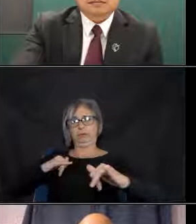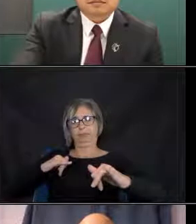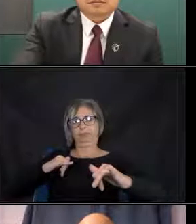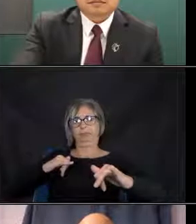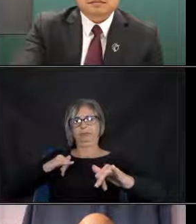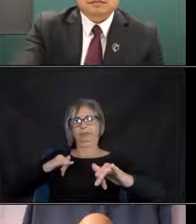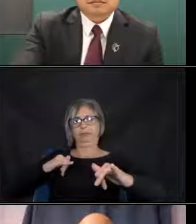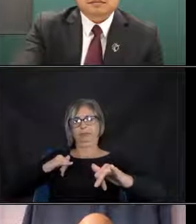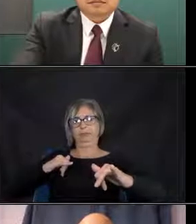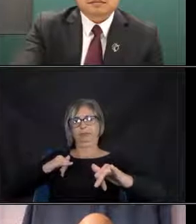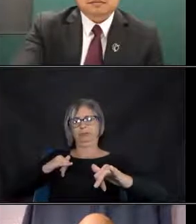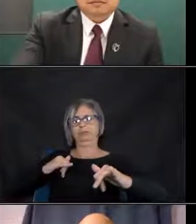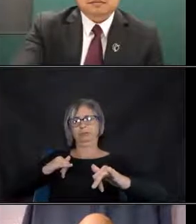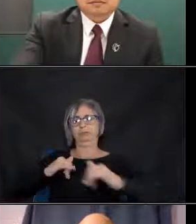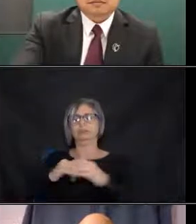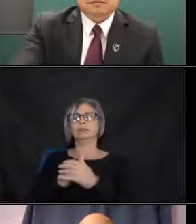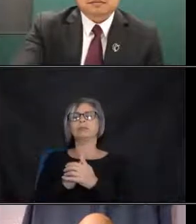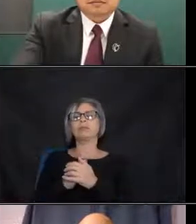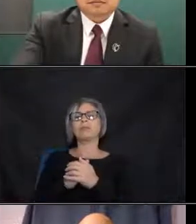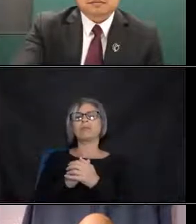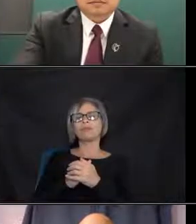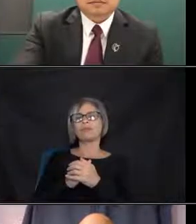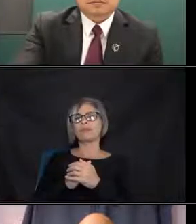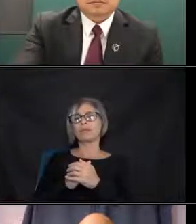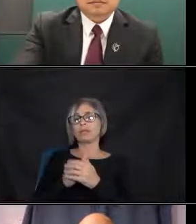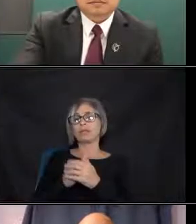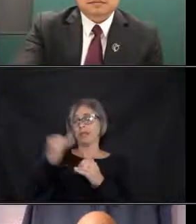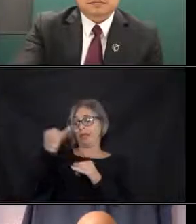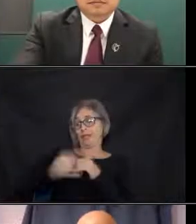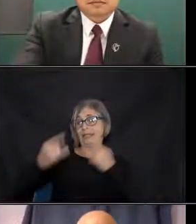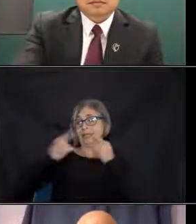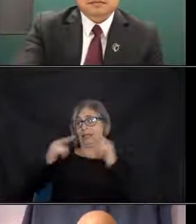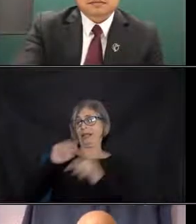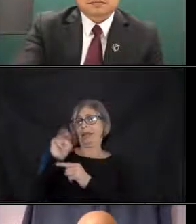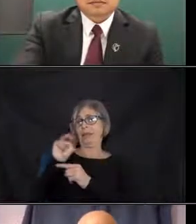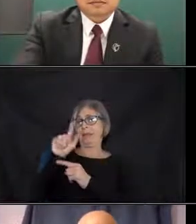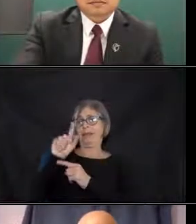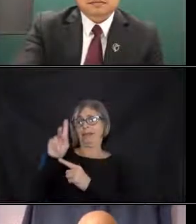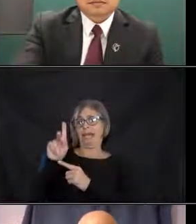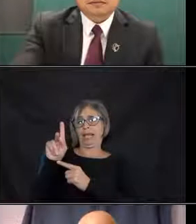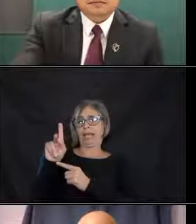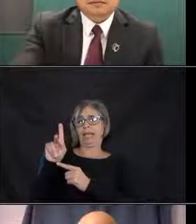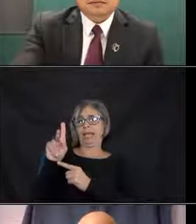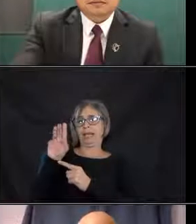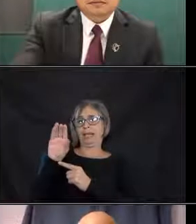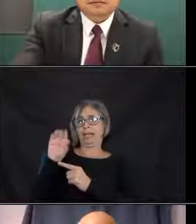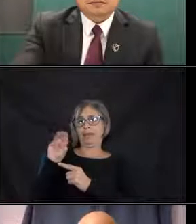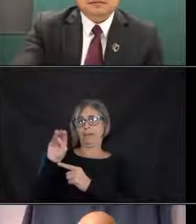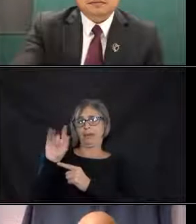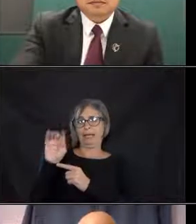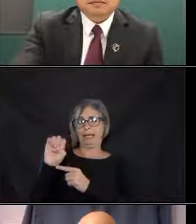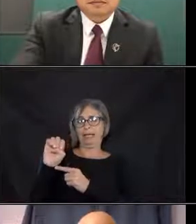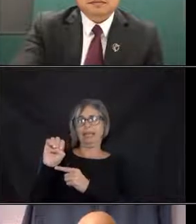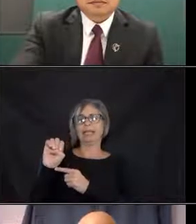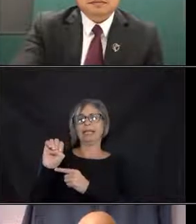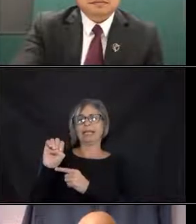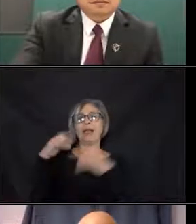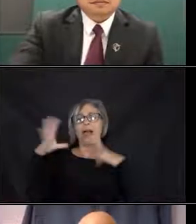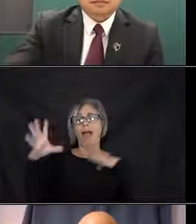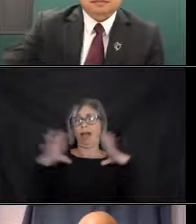in front of City Hall. In addition, the last announcement is the MLK Committee, Dr. Martin Luther King Jr.